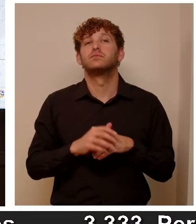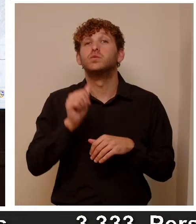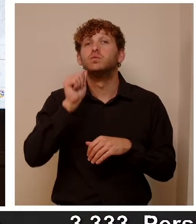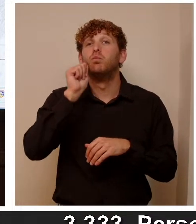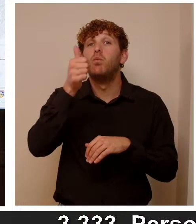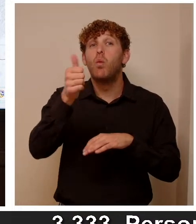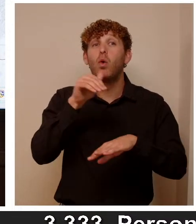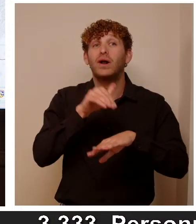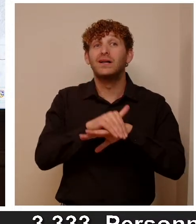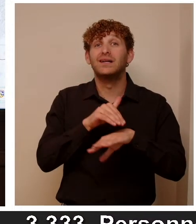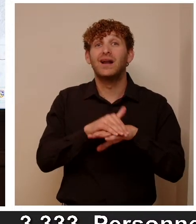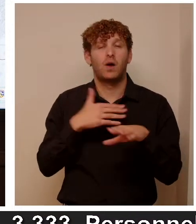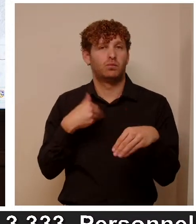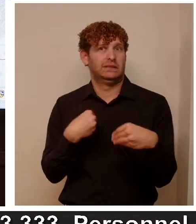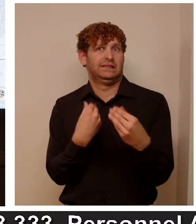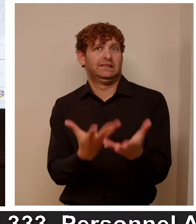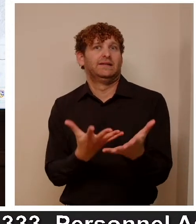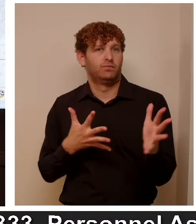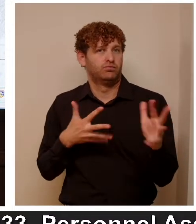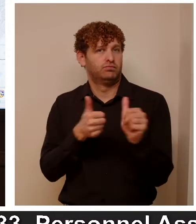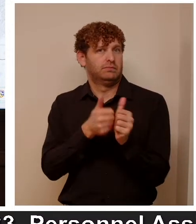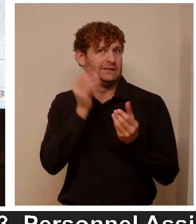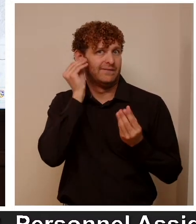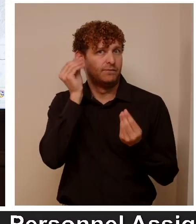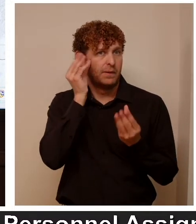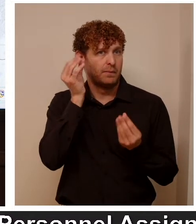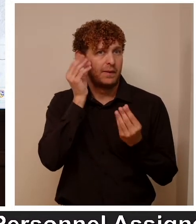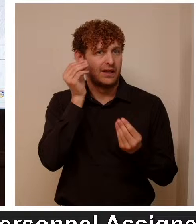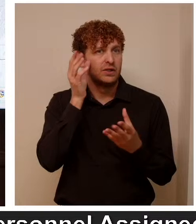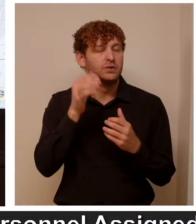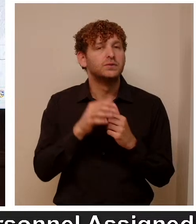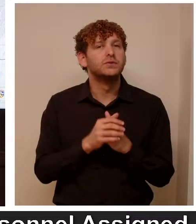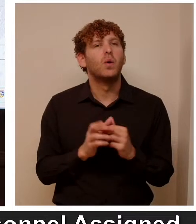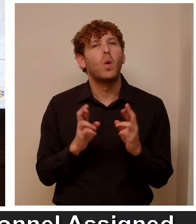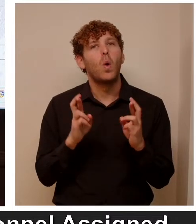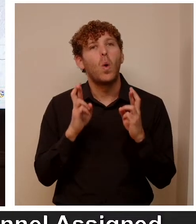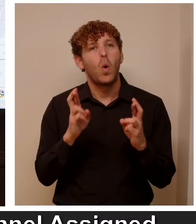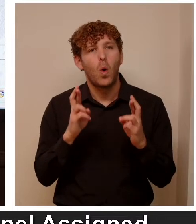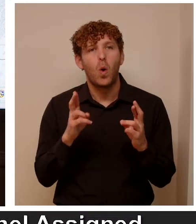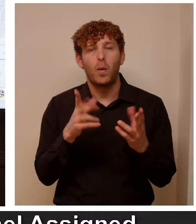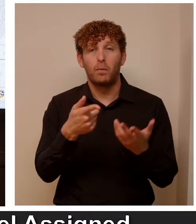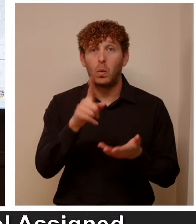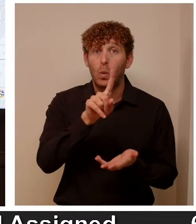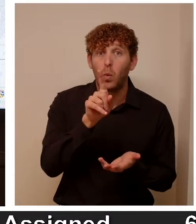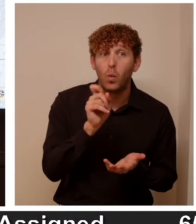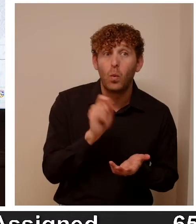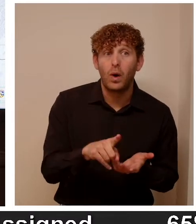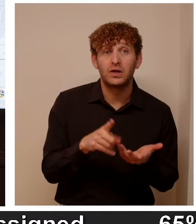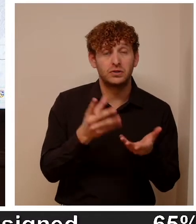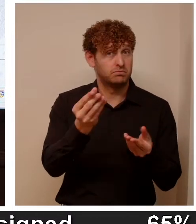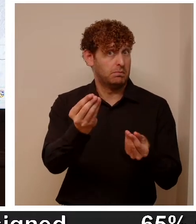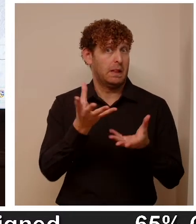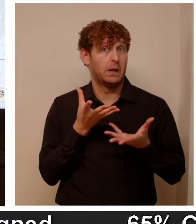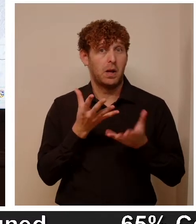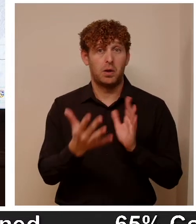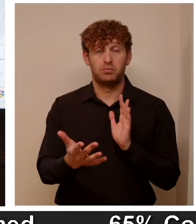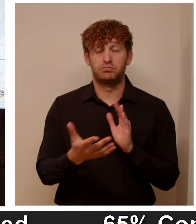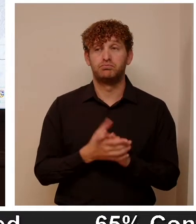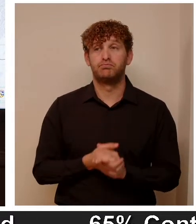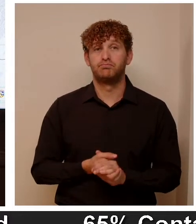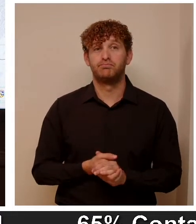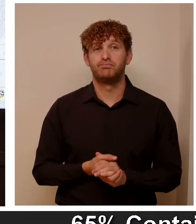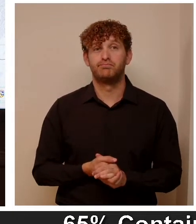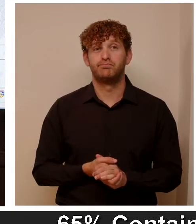more information and more updates, and we hope to hear from your questions as they come in. Thank you.